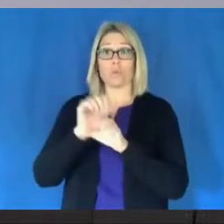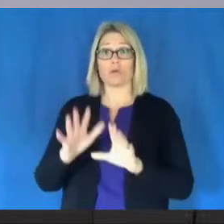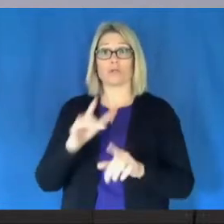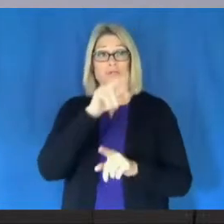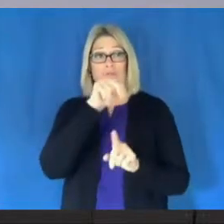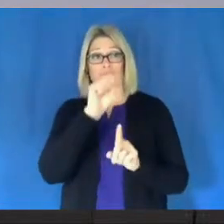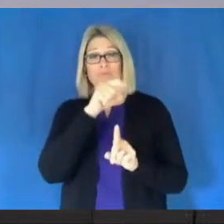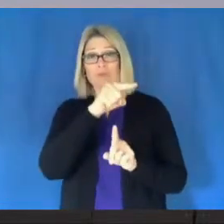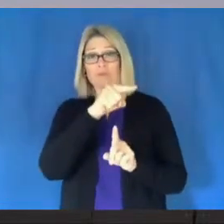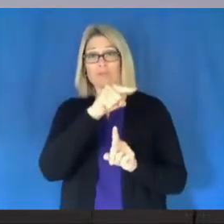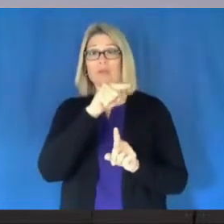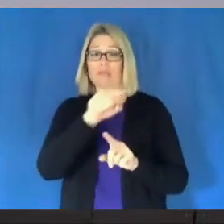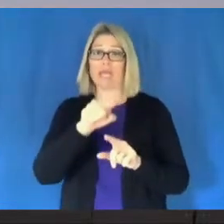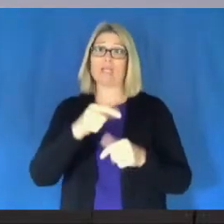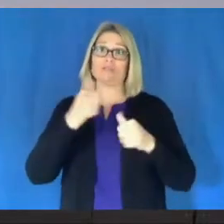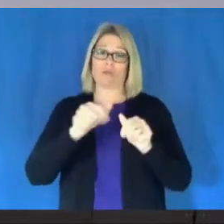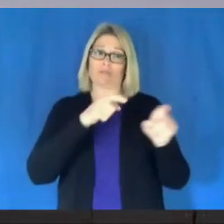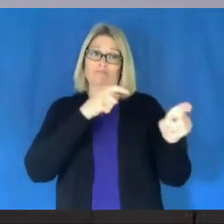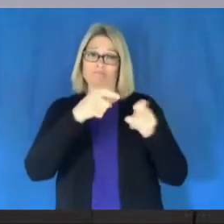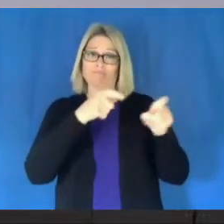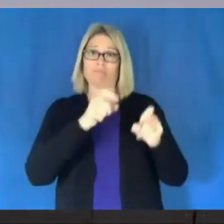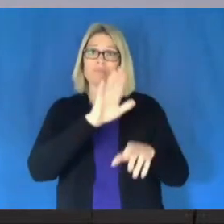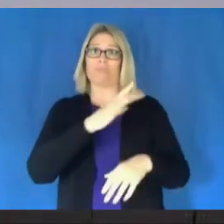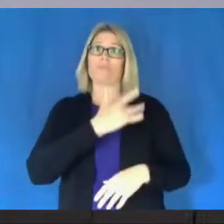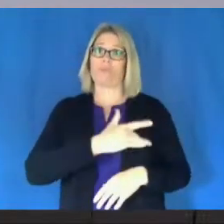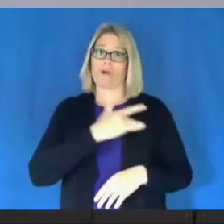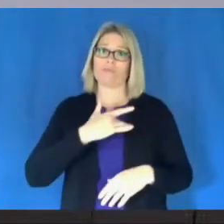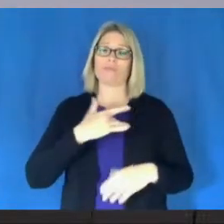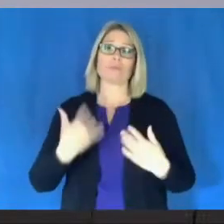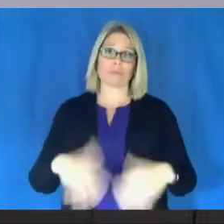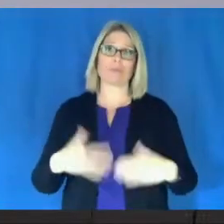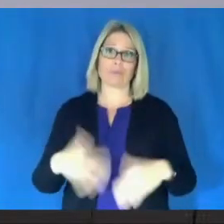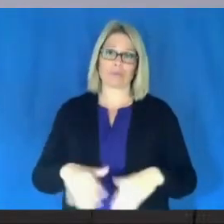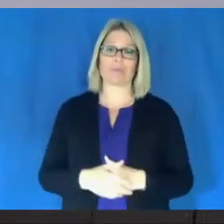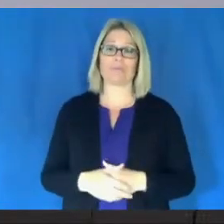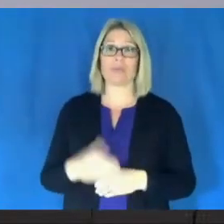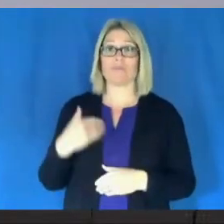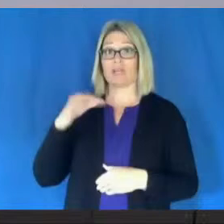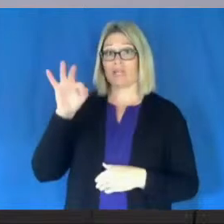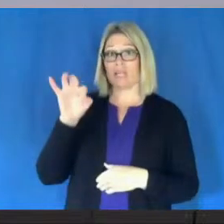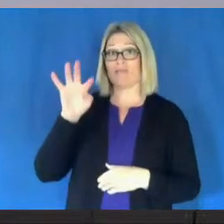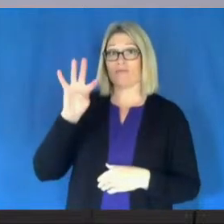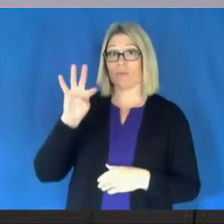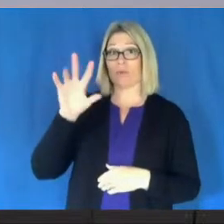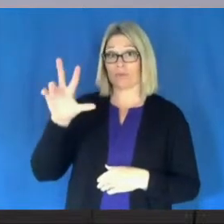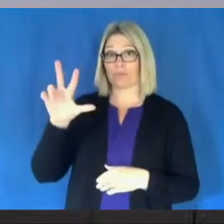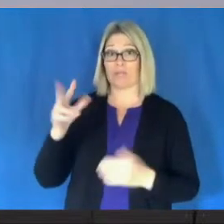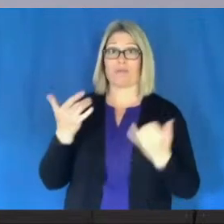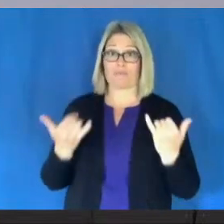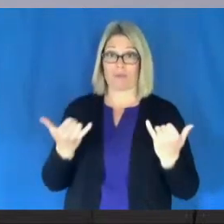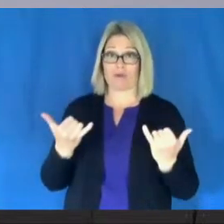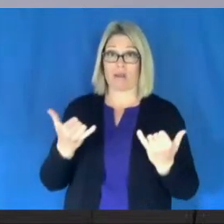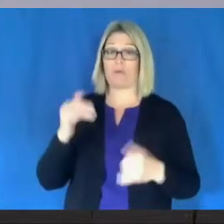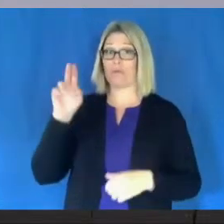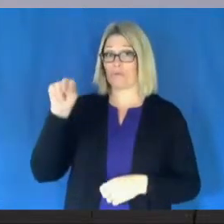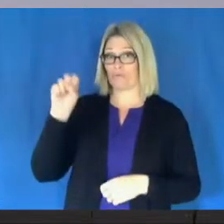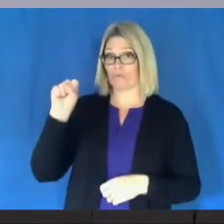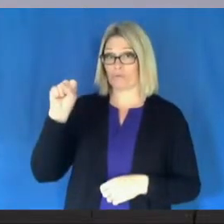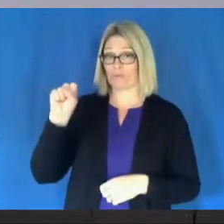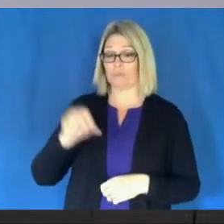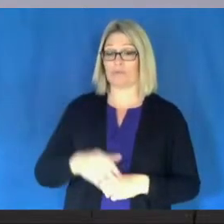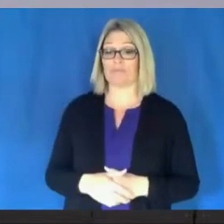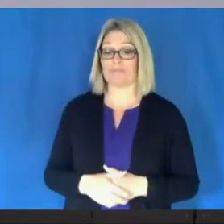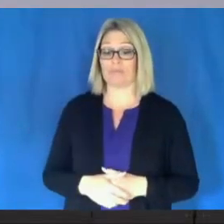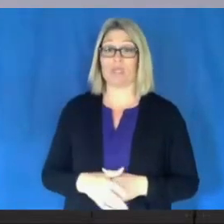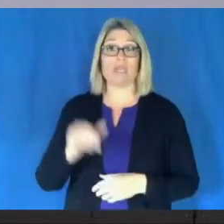get COVID-19 under control in their province. There are 943 active cases in Nova Scotia, and as